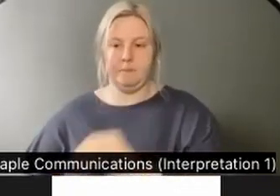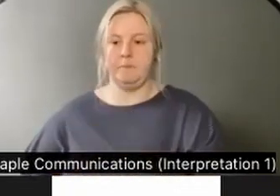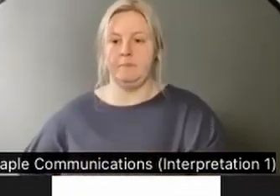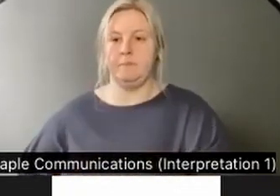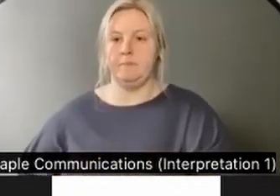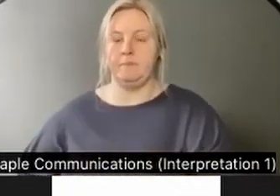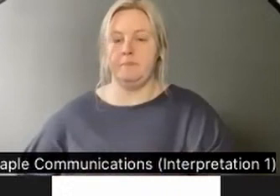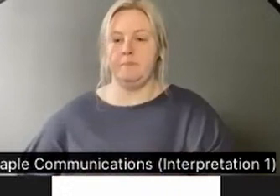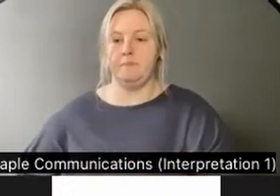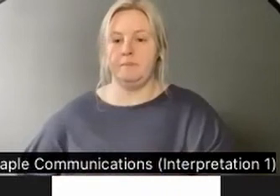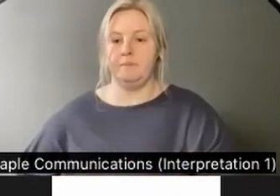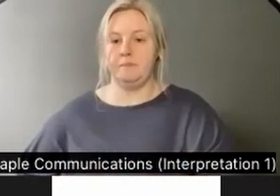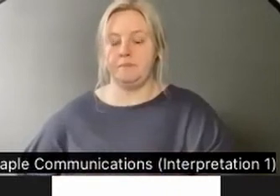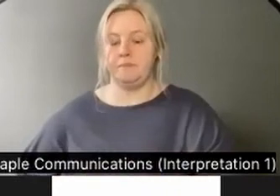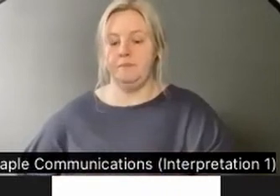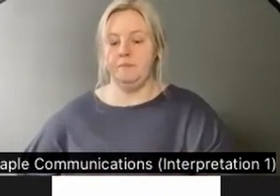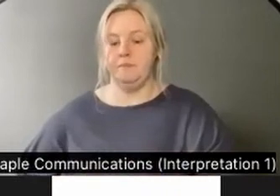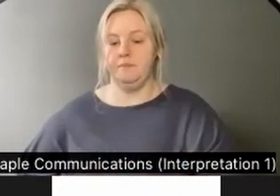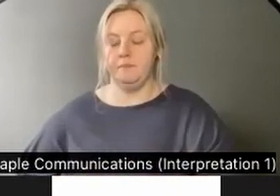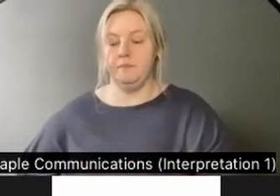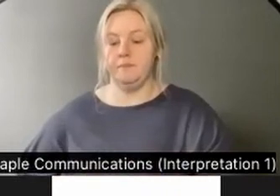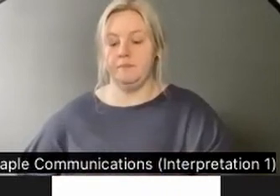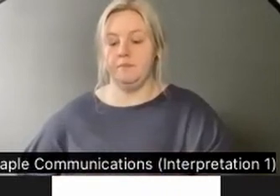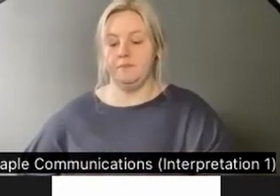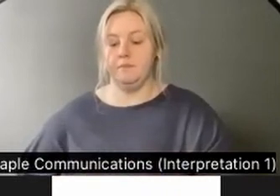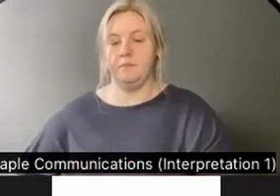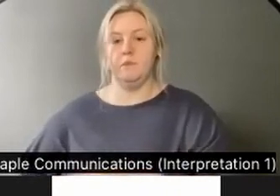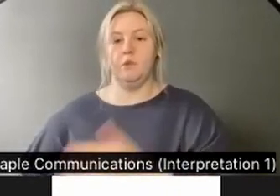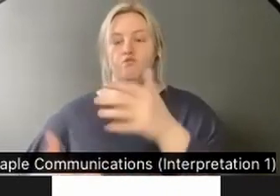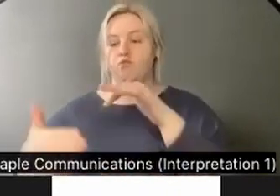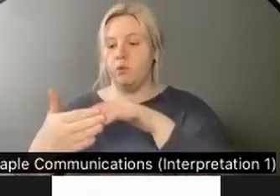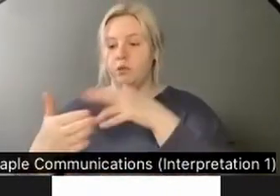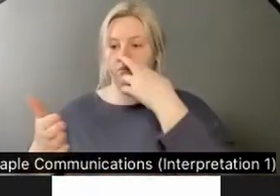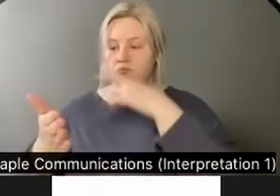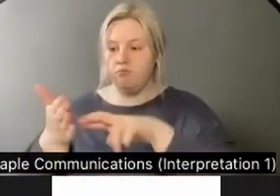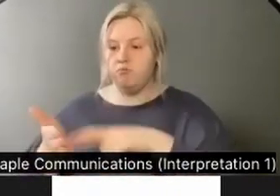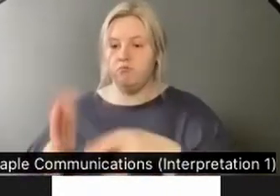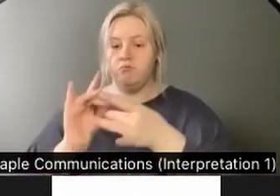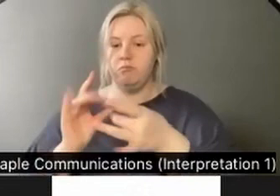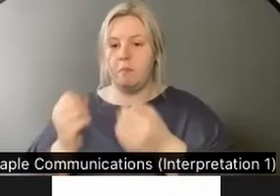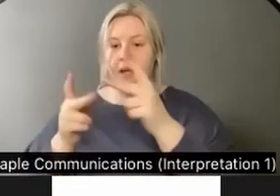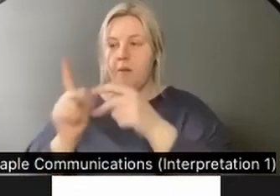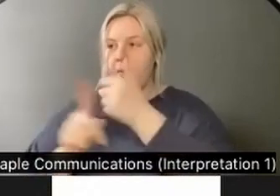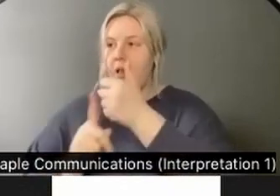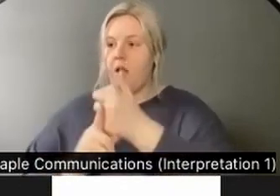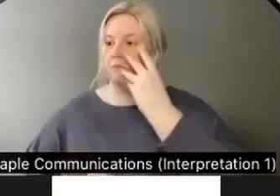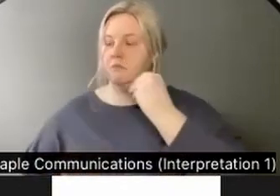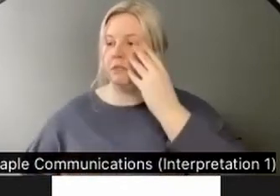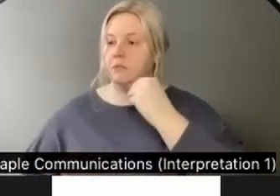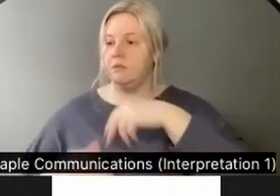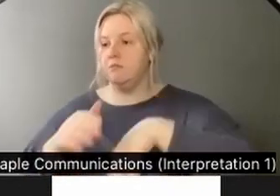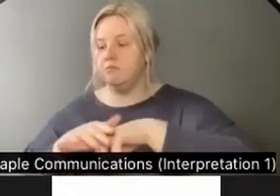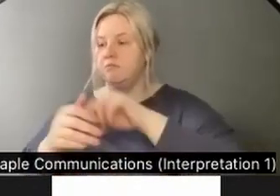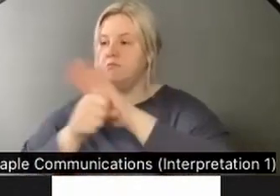ableist stereotypes, assumptions, and biases about the quality of life of people with disabilities are pervasive